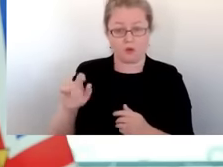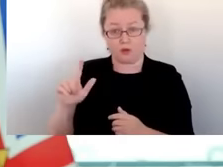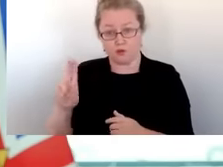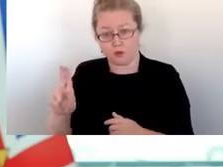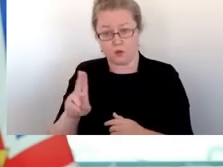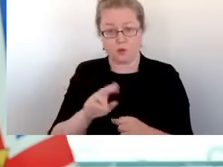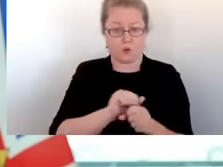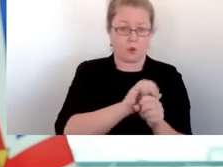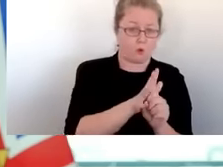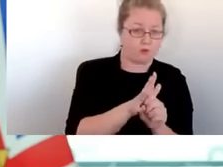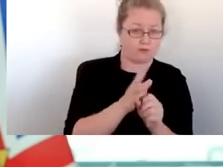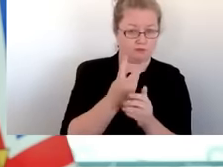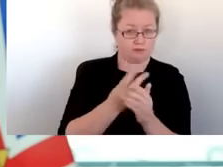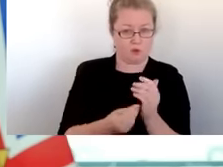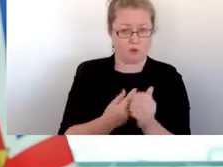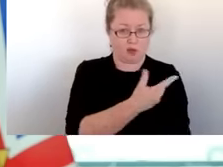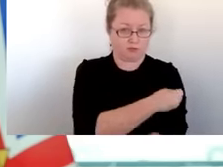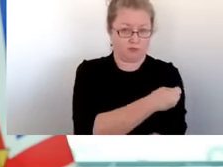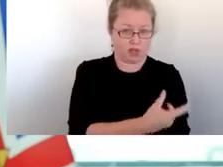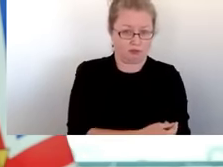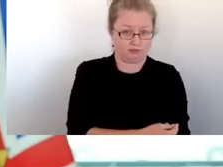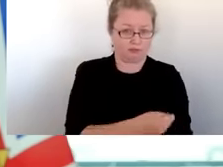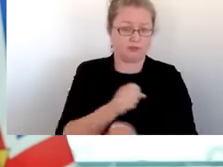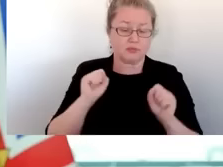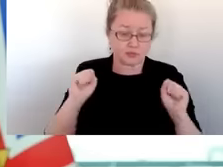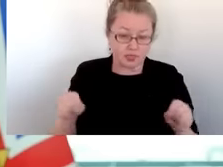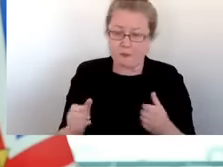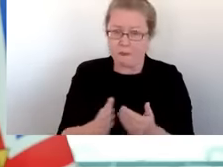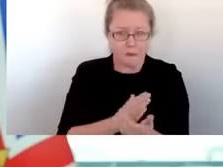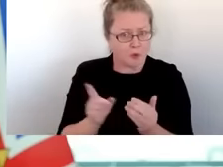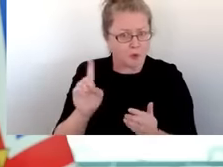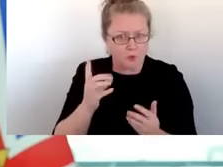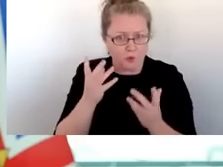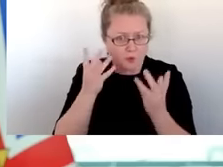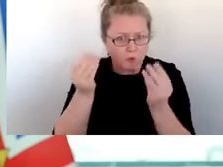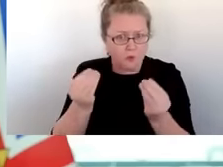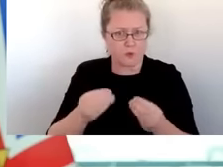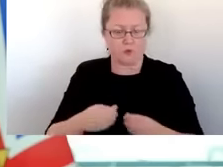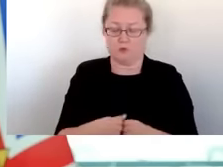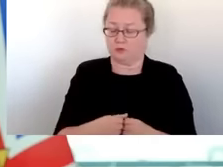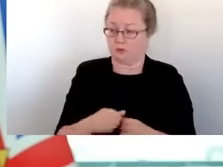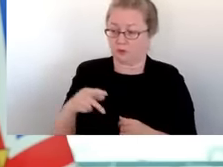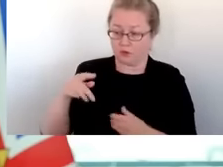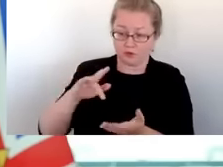your vaccination, whether it's a pharmacy that you're going to or a health authority clinic.